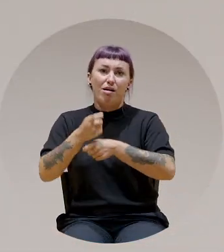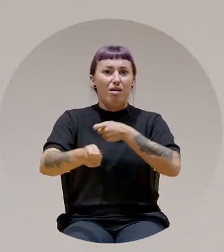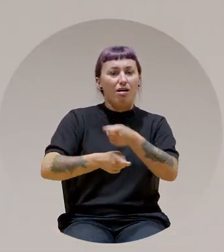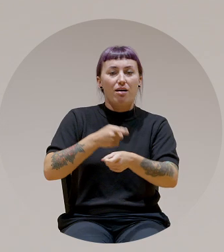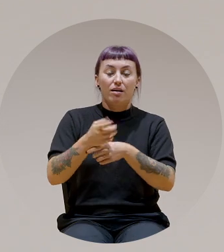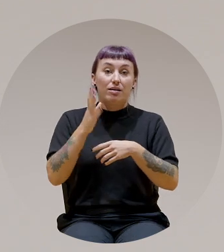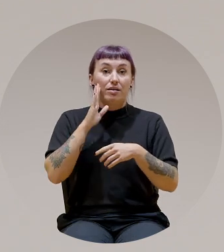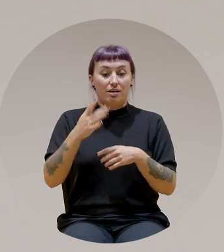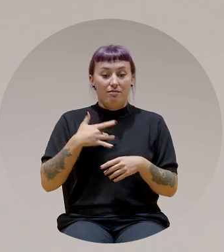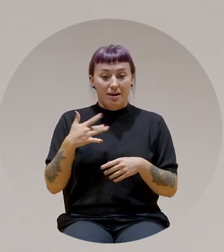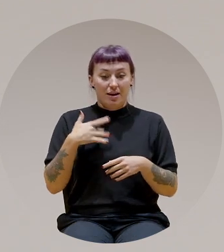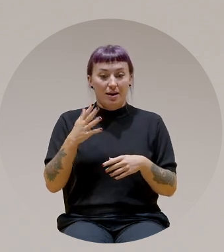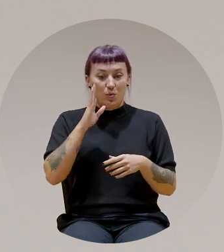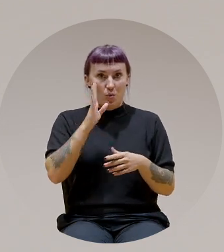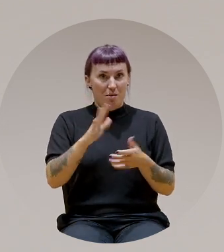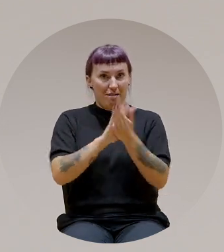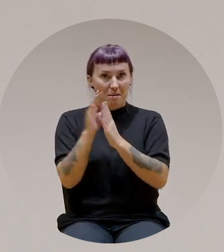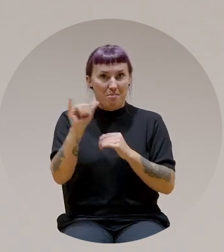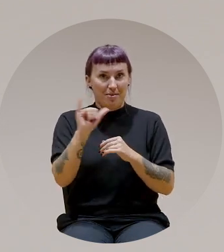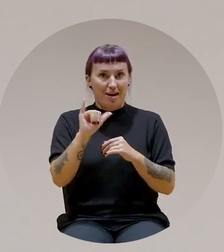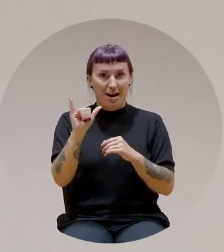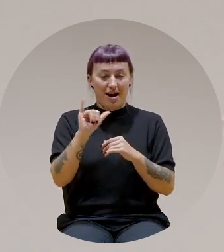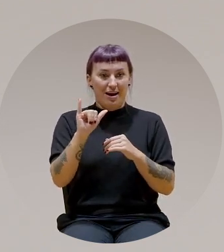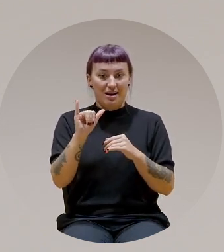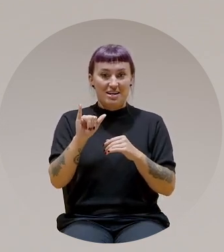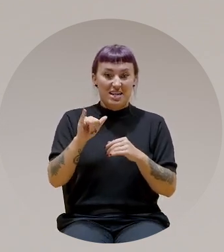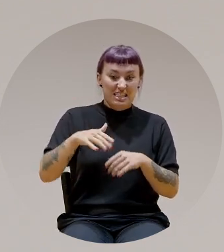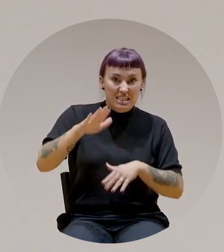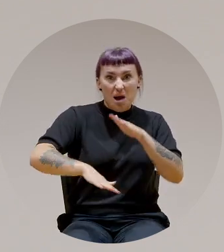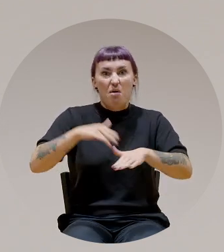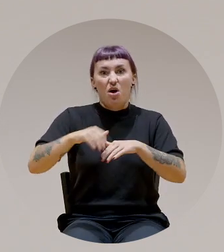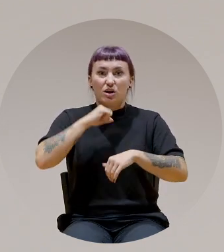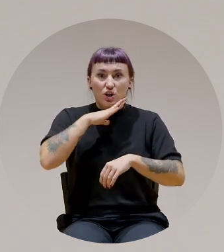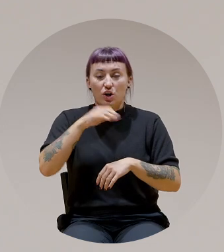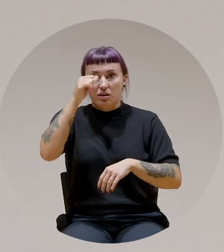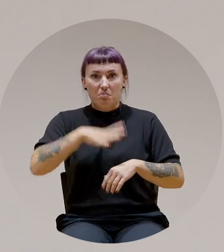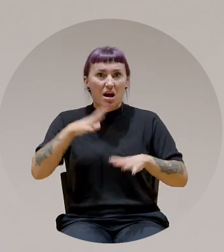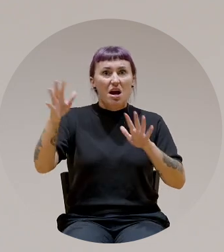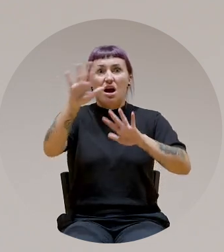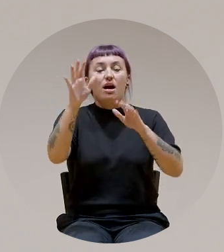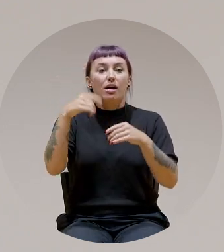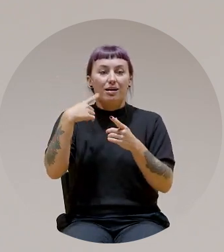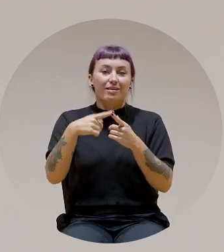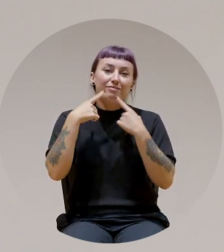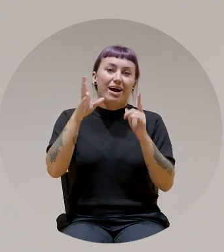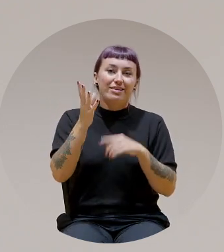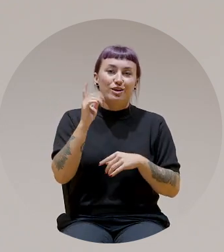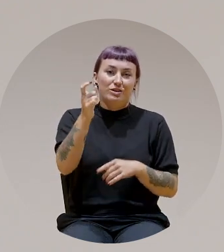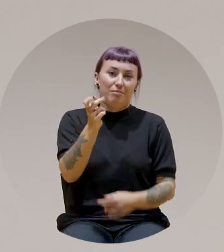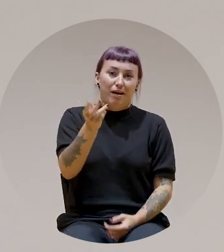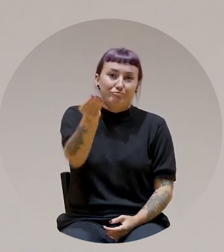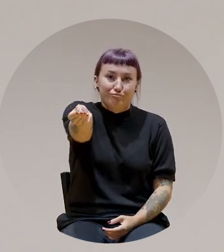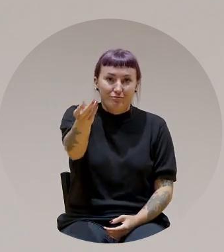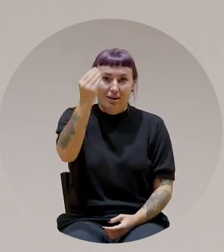forth. And we all had the feeling that it was going to be like stomped in the dirt. And he was like getting steamed. And then finally they just gave it